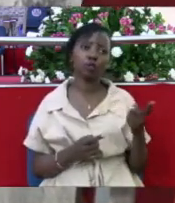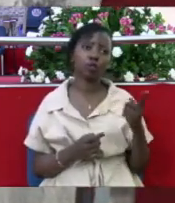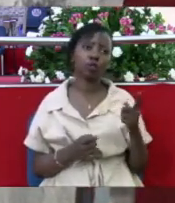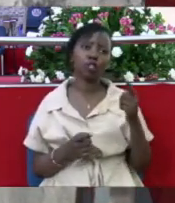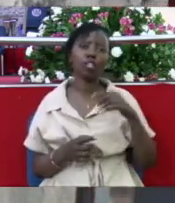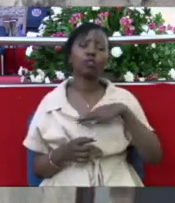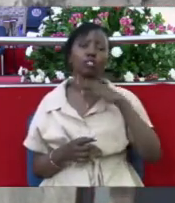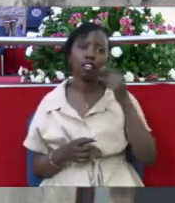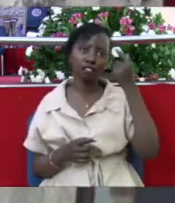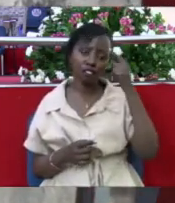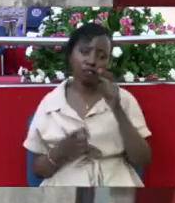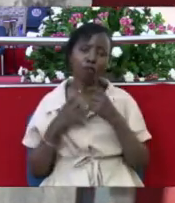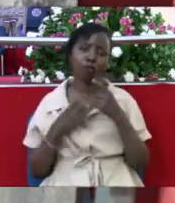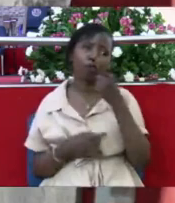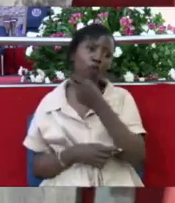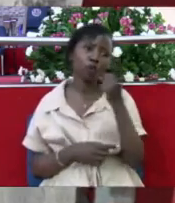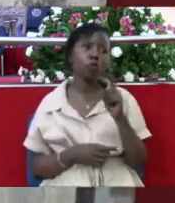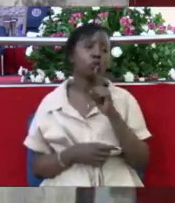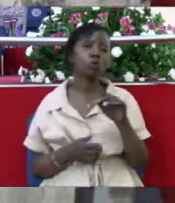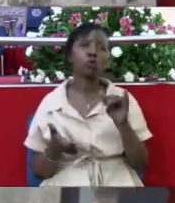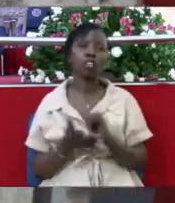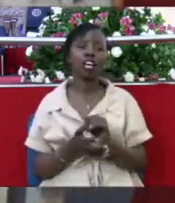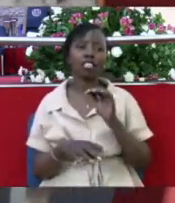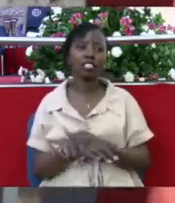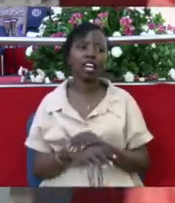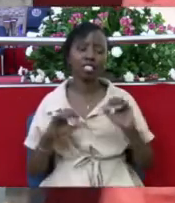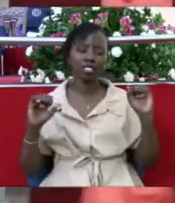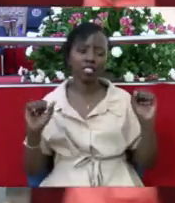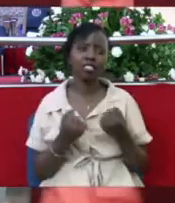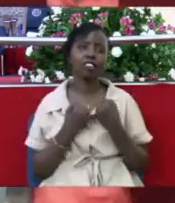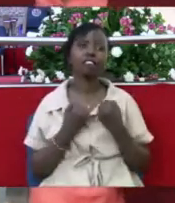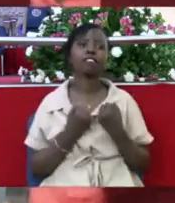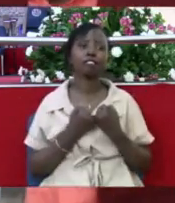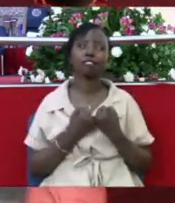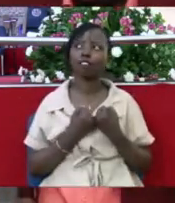you. Akafa kwa sababu yako. So that you may receive salvation. Ni kwamba upokee wokovu.